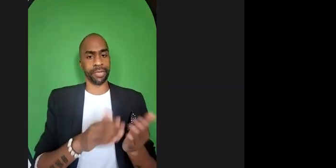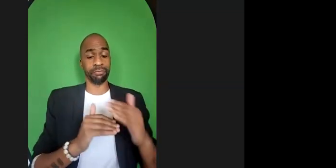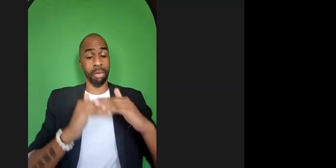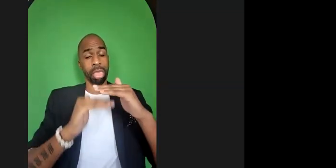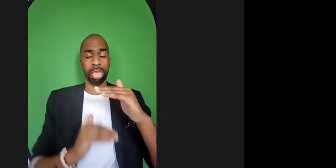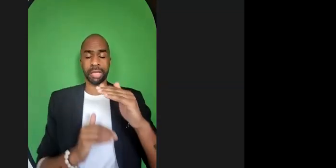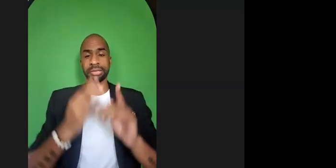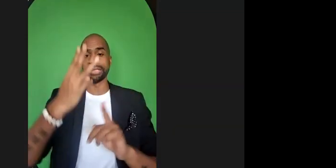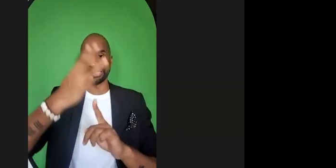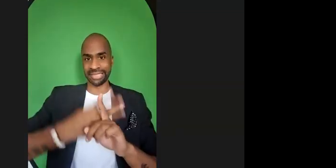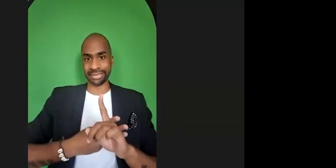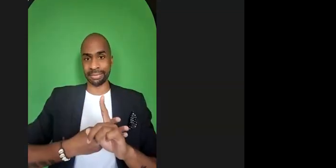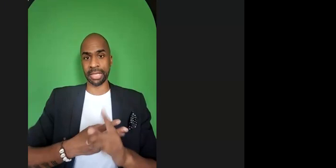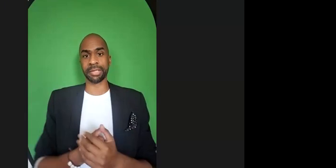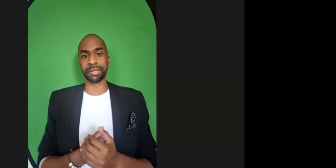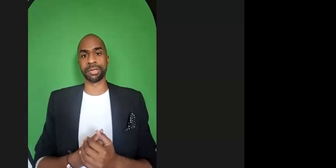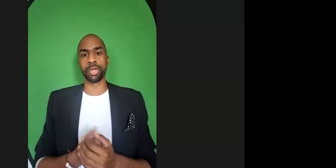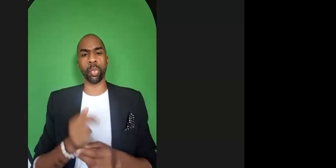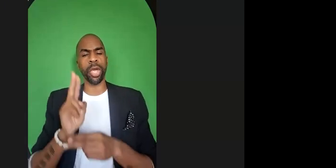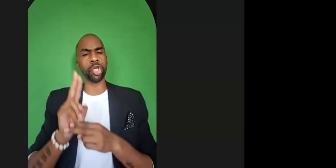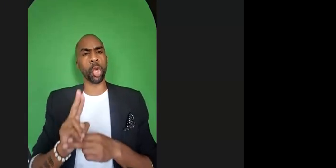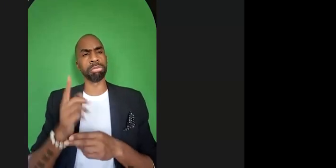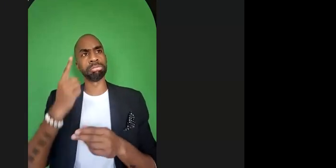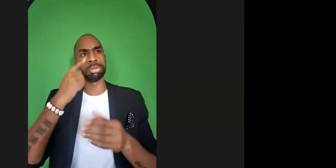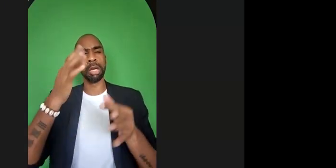6 months, which we usually determine